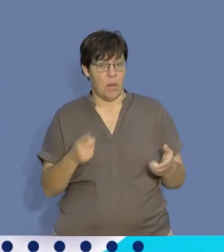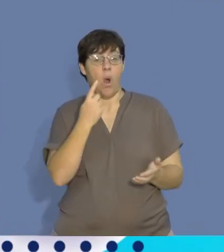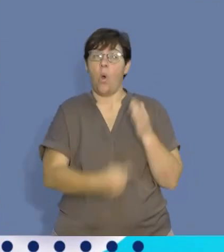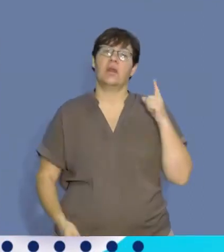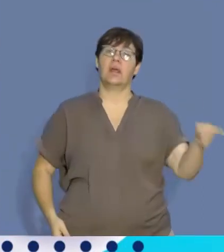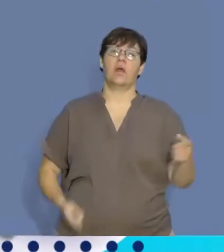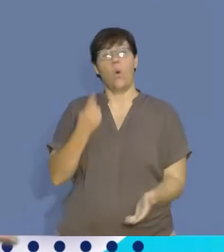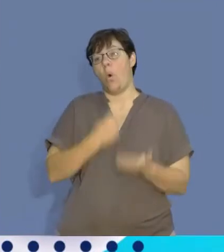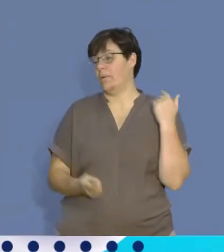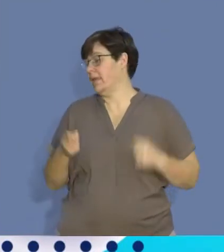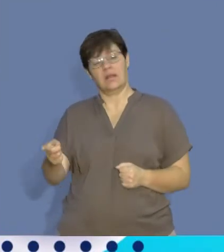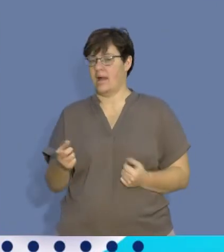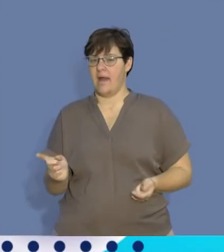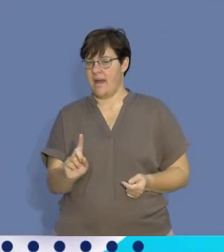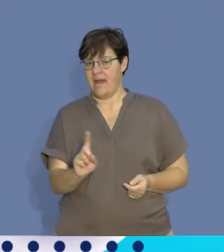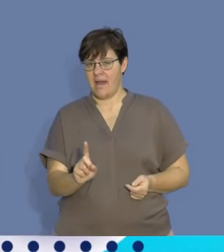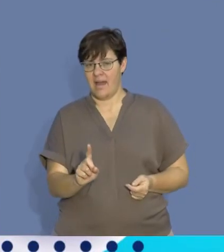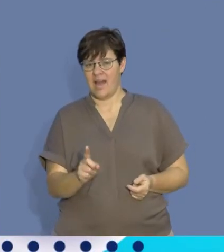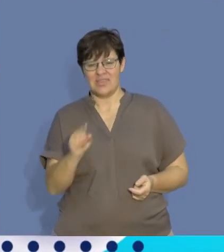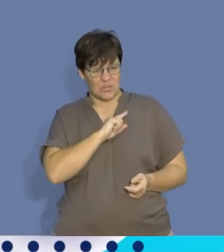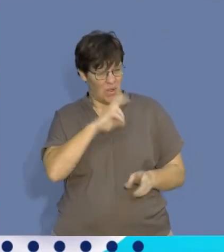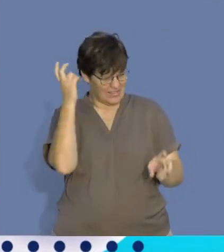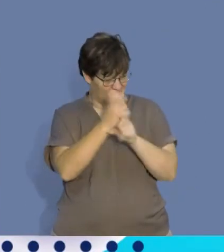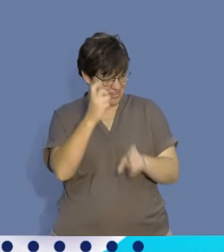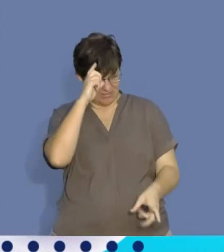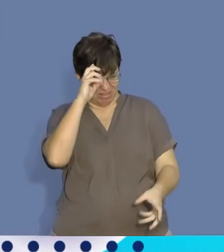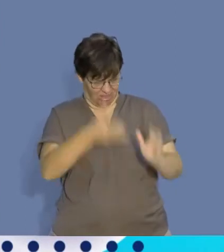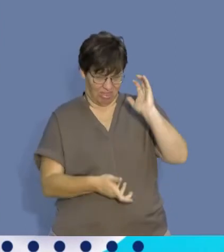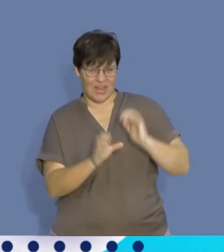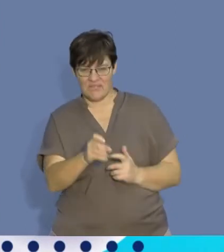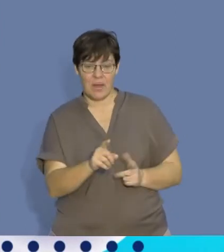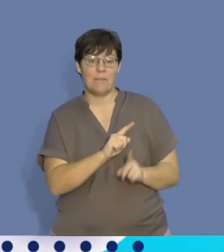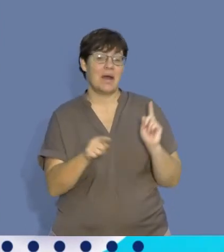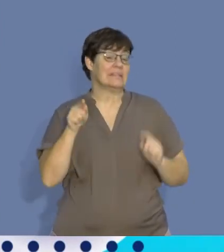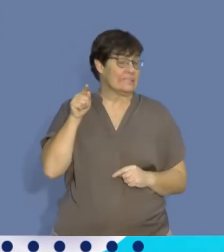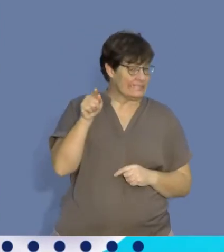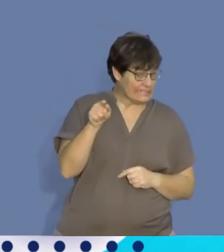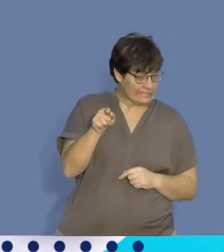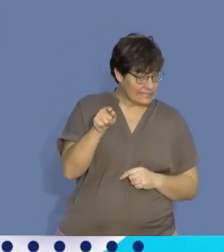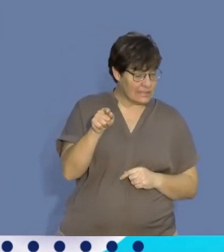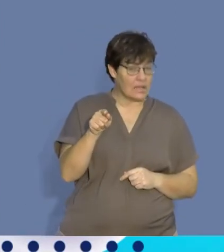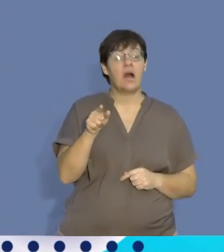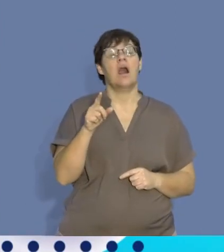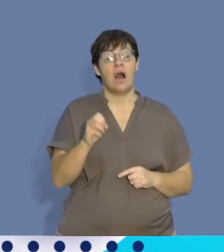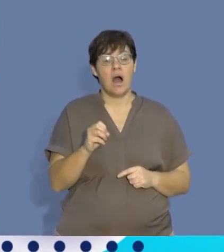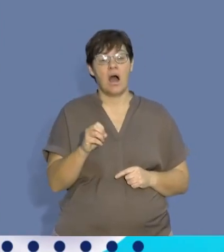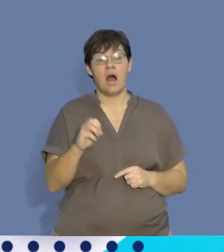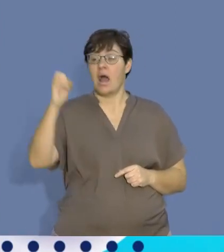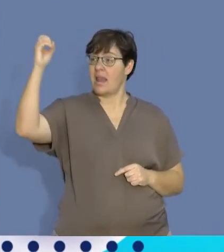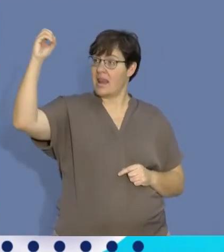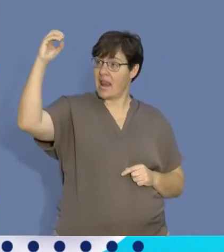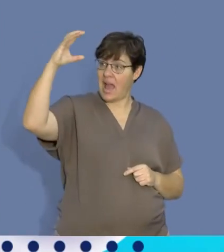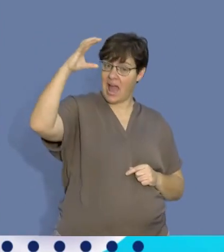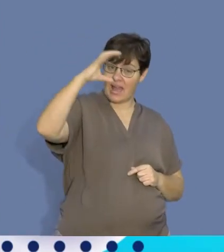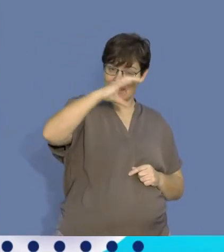wave and it's not just a particle. It's what makes this so hard. But what's happening here is as the light comes, it's like a particle,